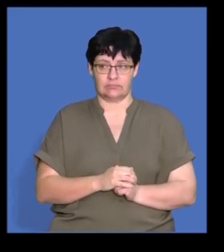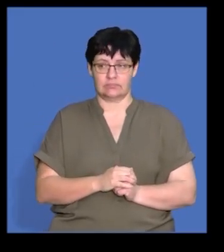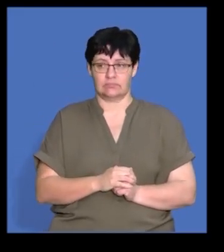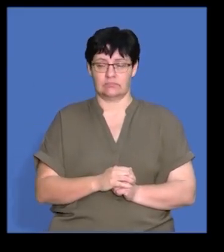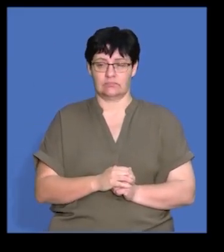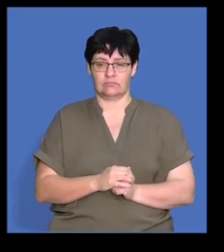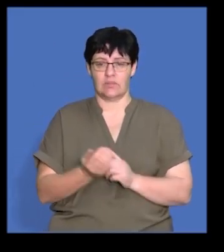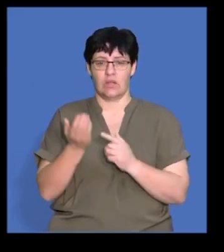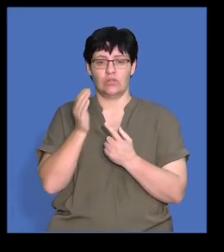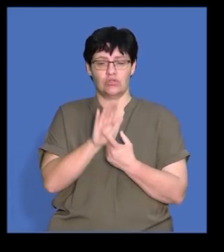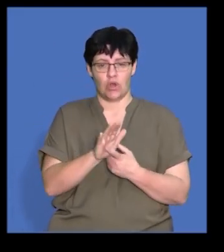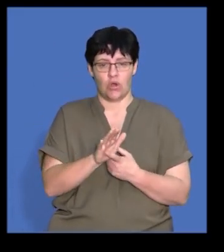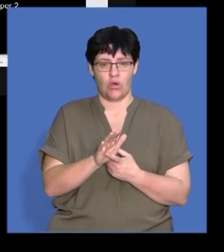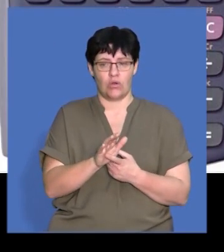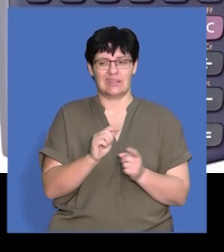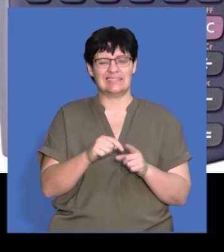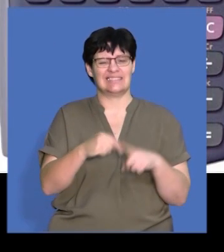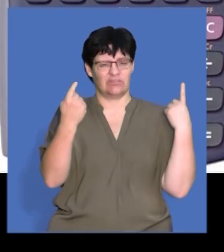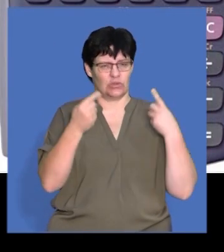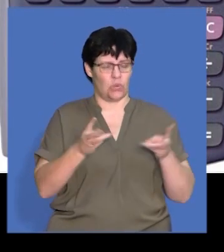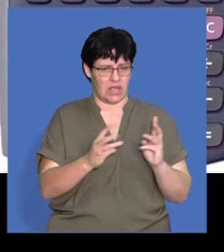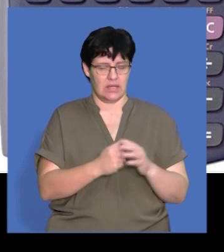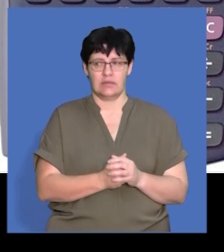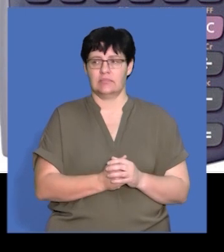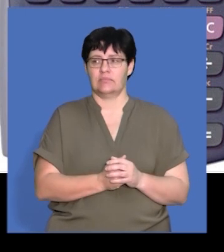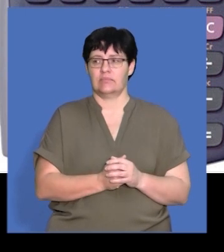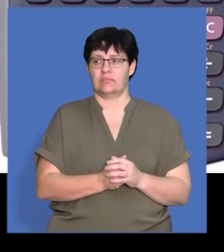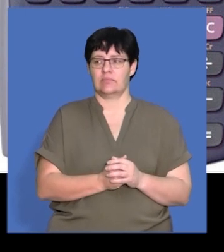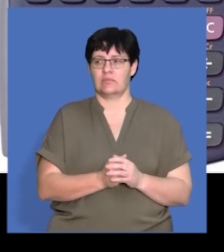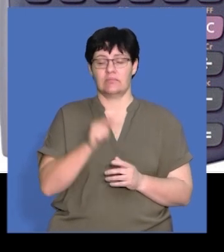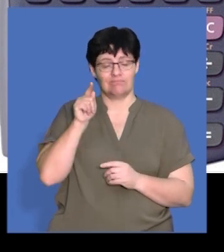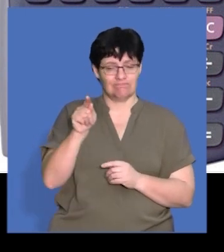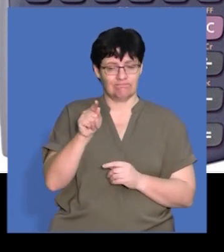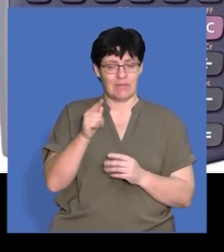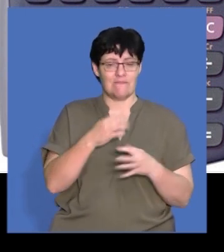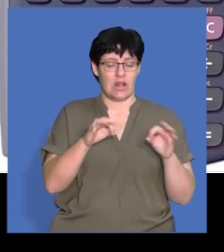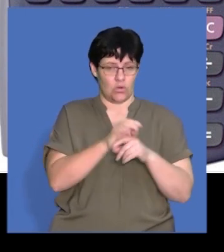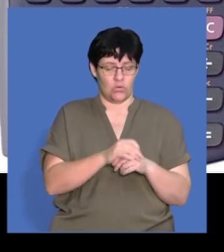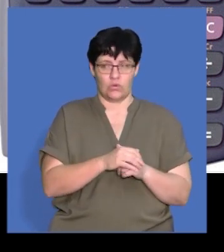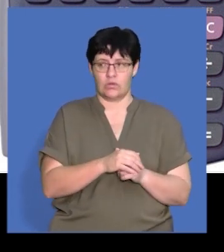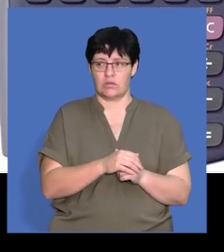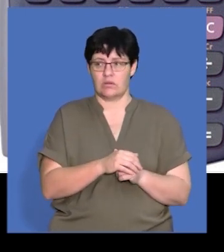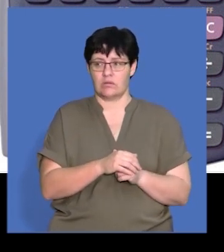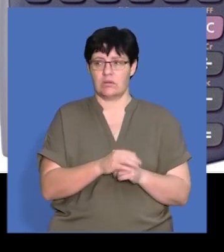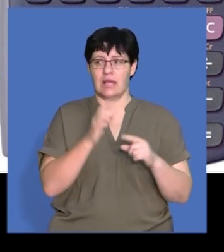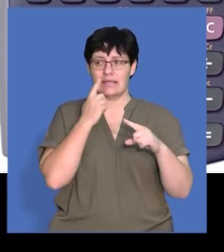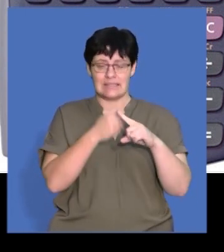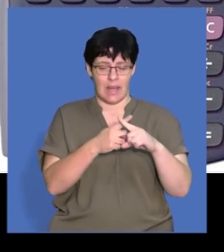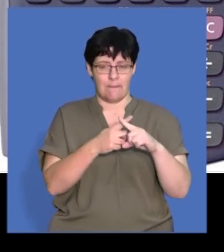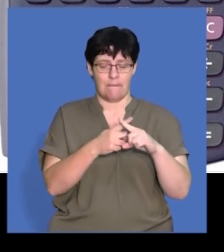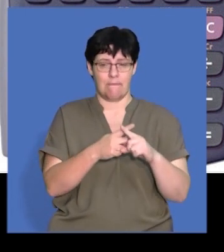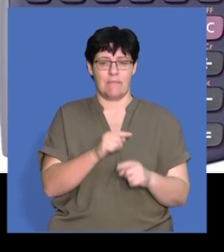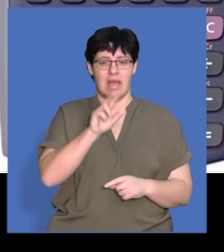Now I'm going to show you a different, slightly different calculation with this one. So if I take my value, I'm going to just times by